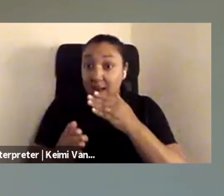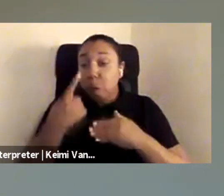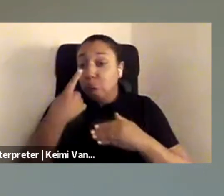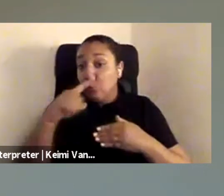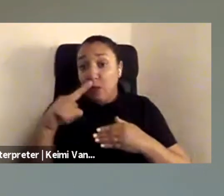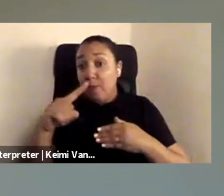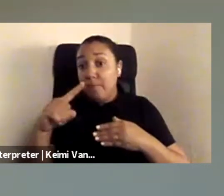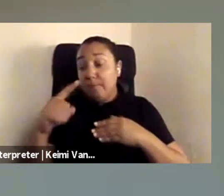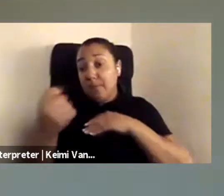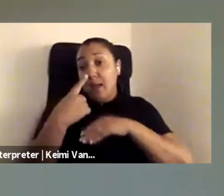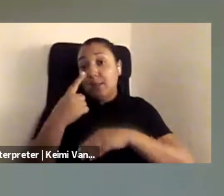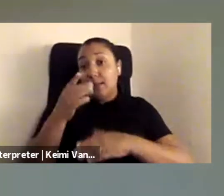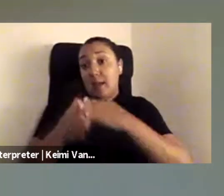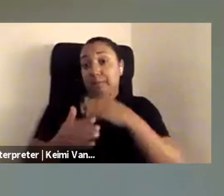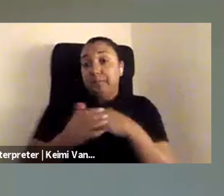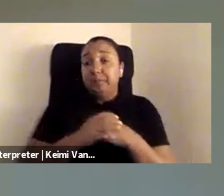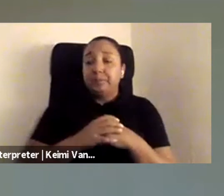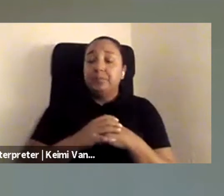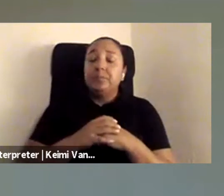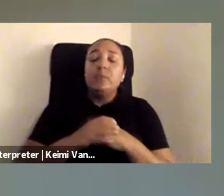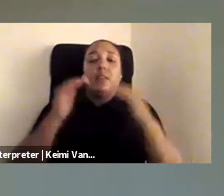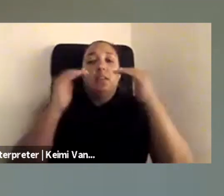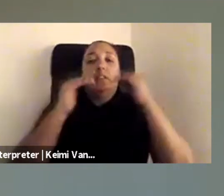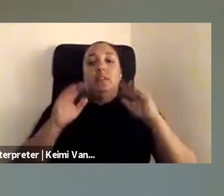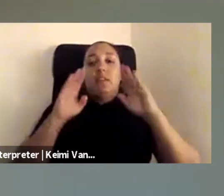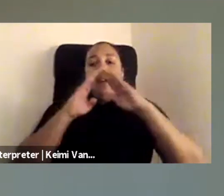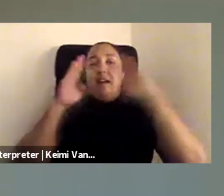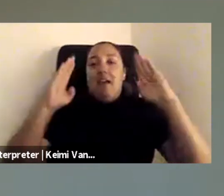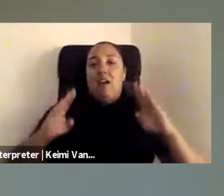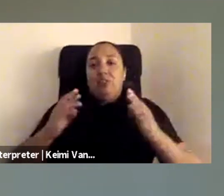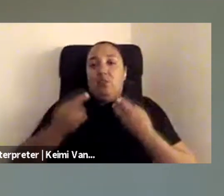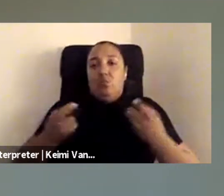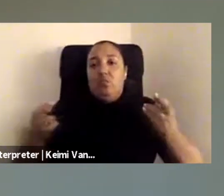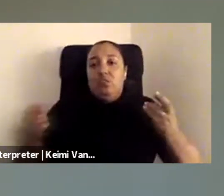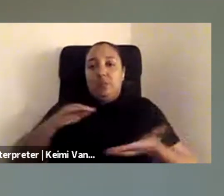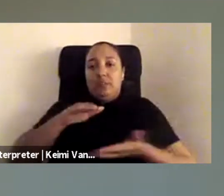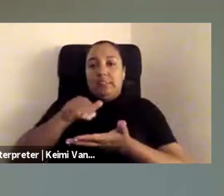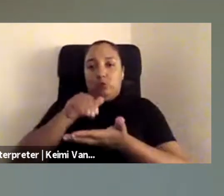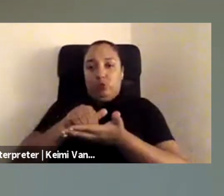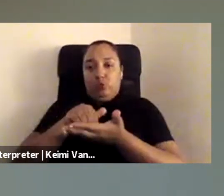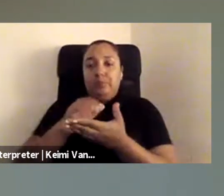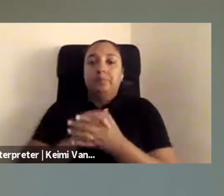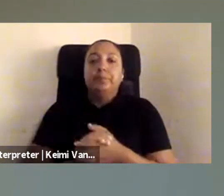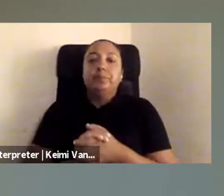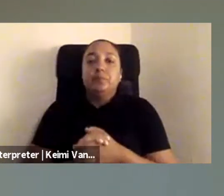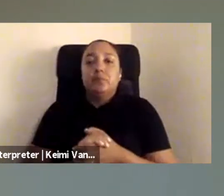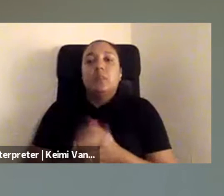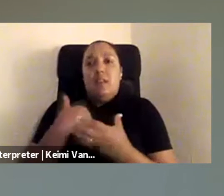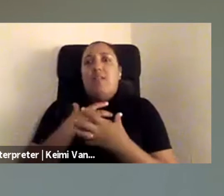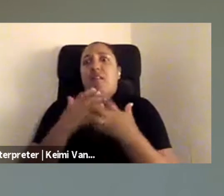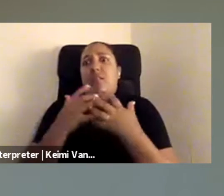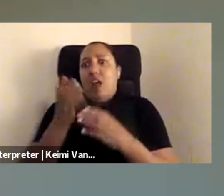ask them then. The next thing I want to talk about is the Housing Resource Center. In the Housing Resource Center, we have a lot of seminars that